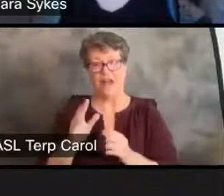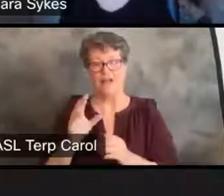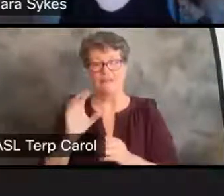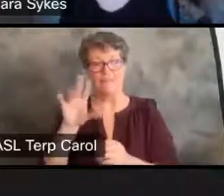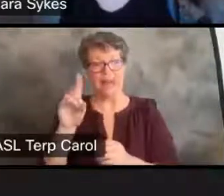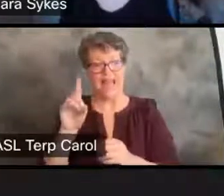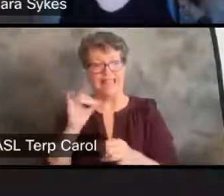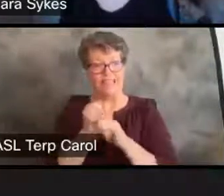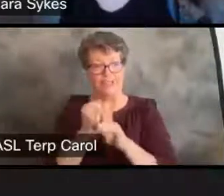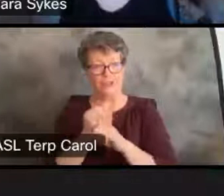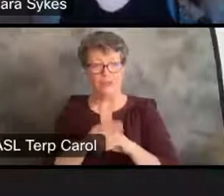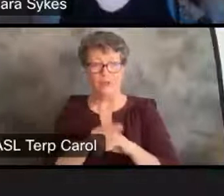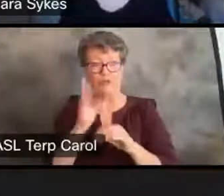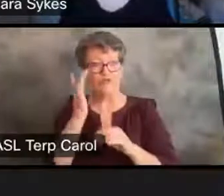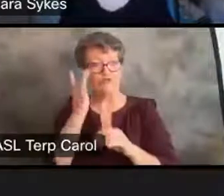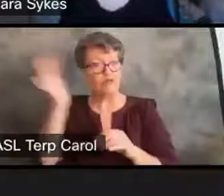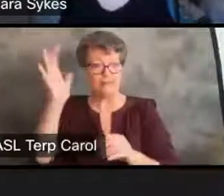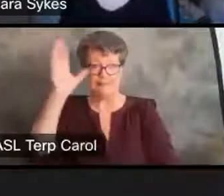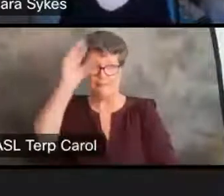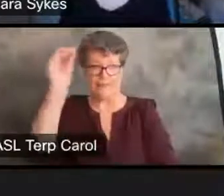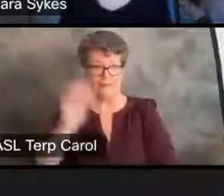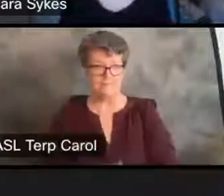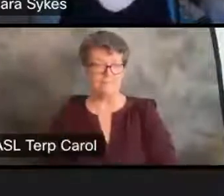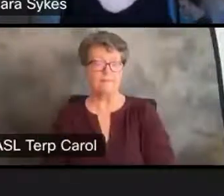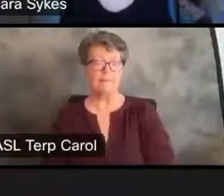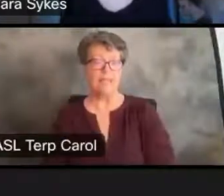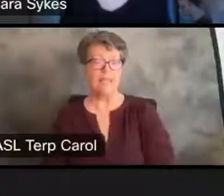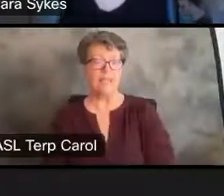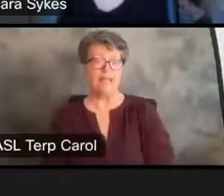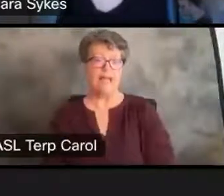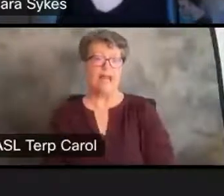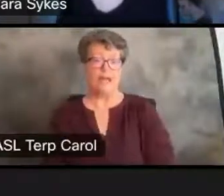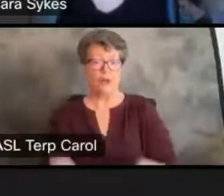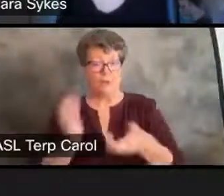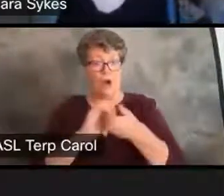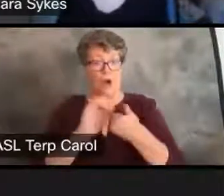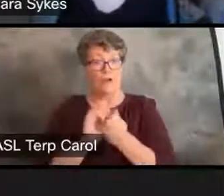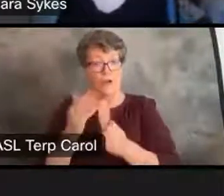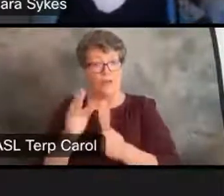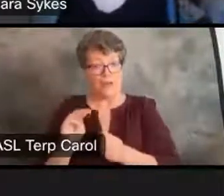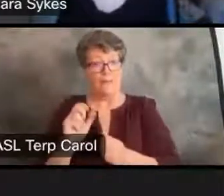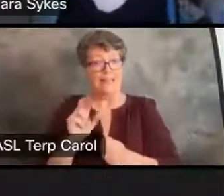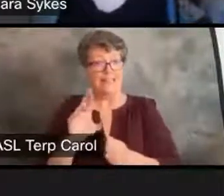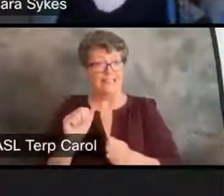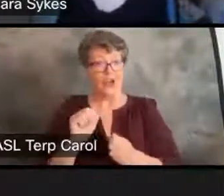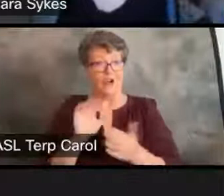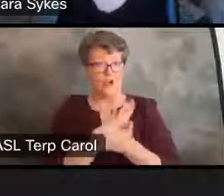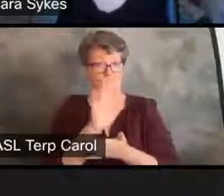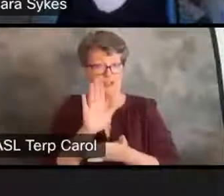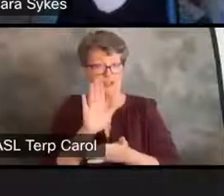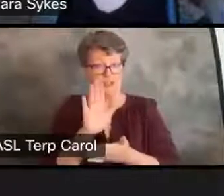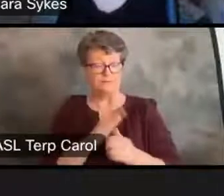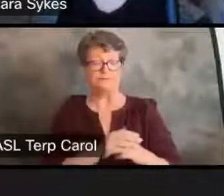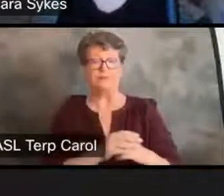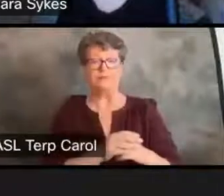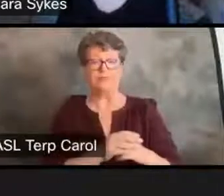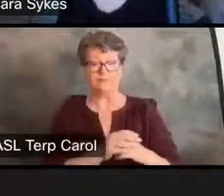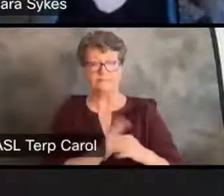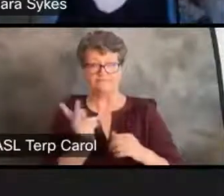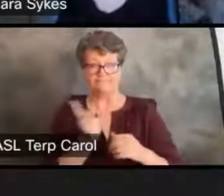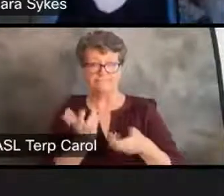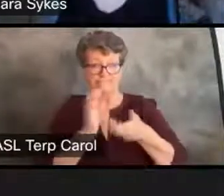the idea is that we're putting forth for the employment grant. Thanks, John. So, as